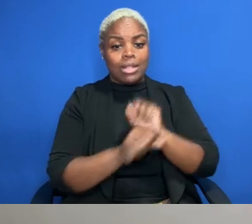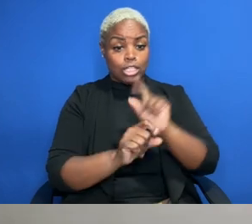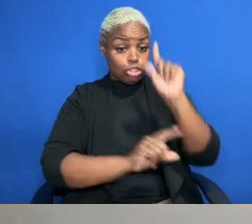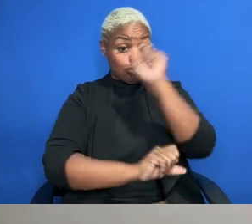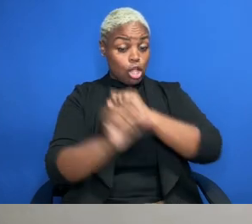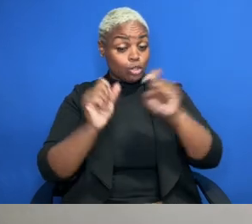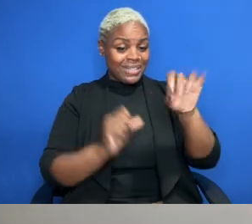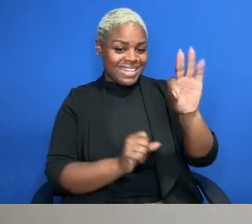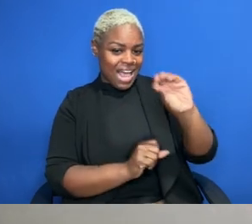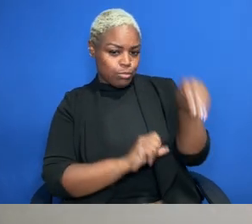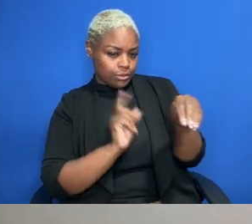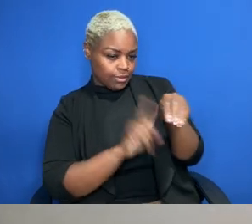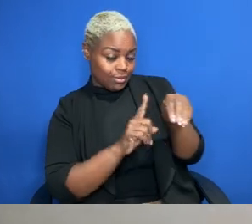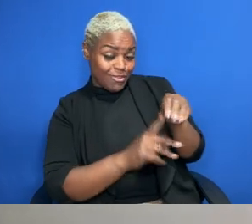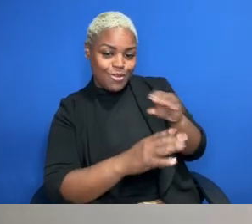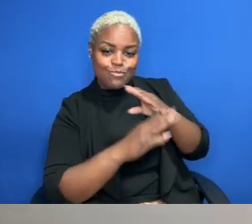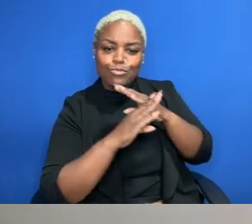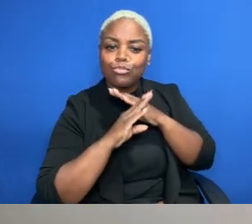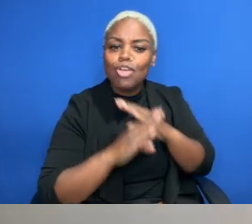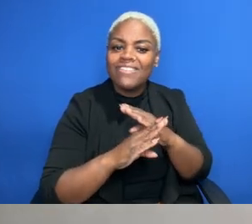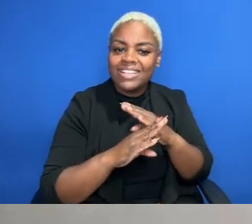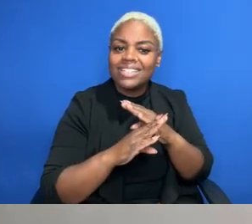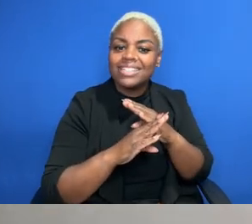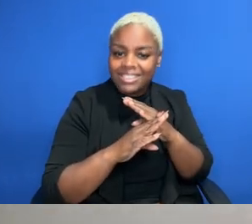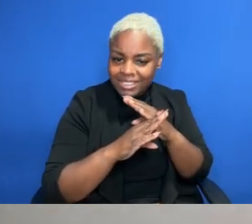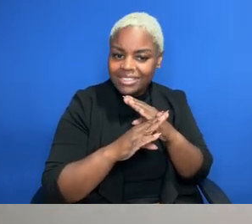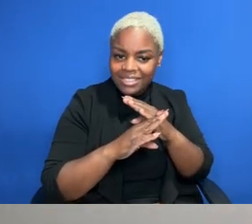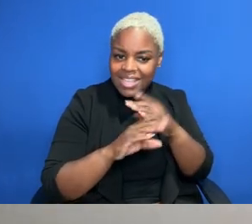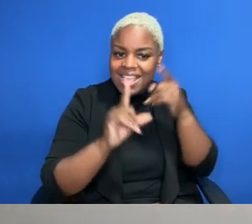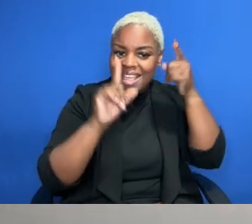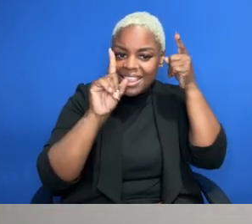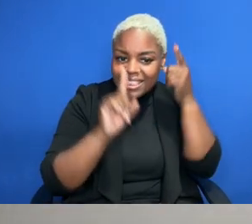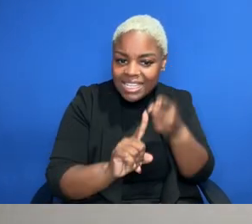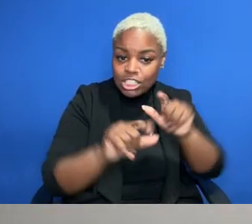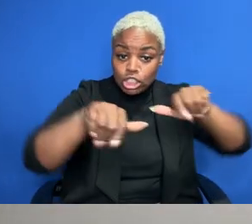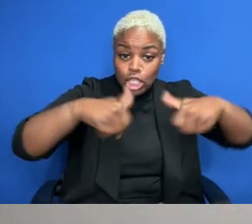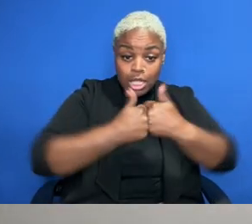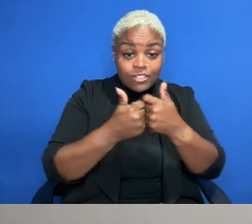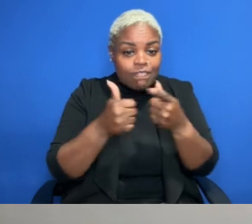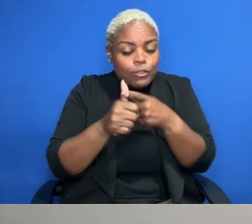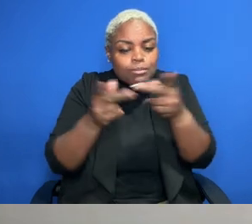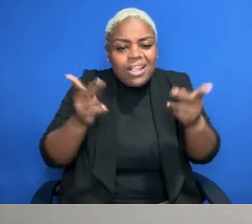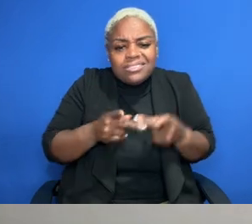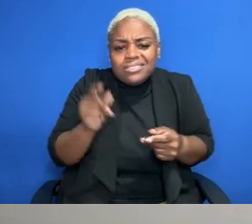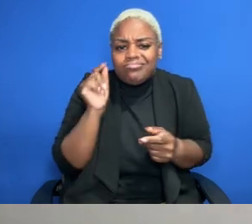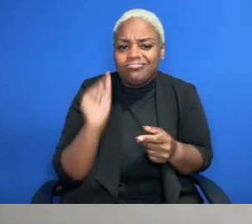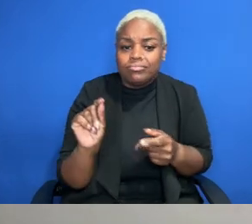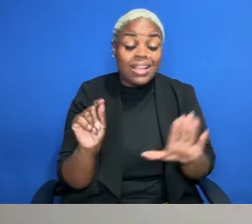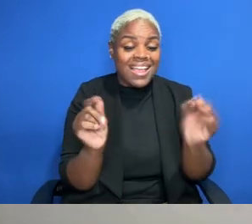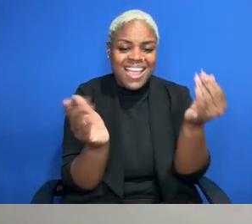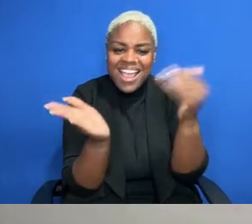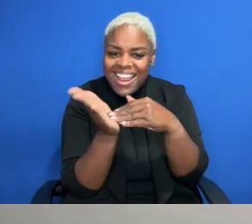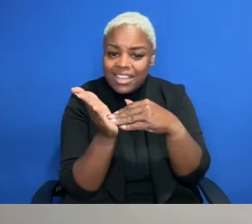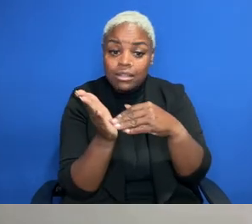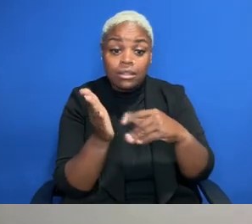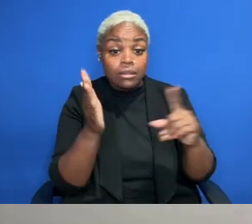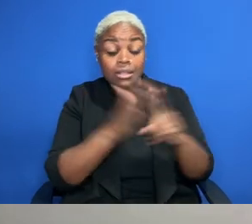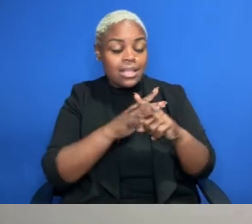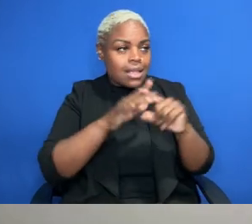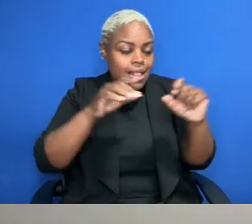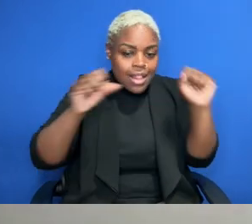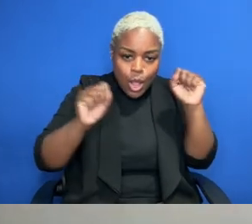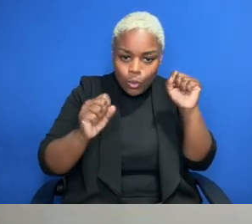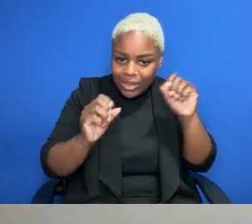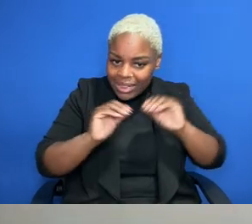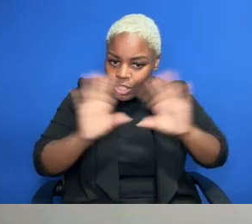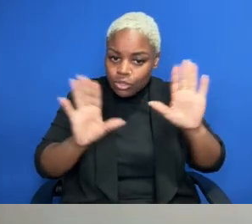you do. And really the strategies should be 90% on preventing the challenges in the first place. And again, that came